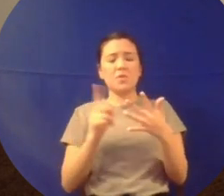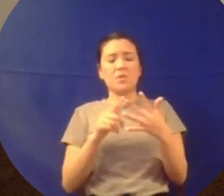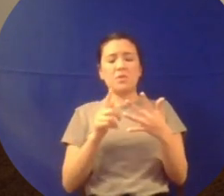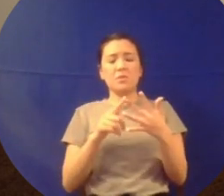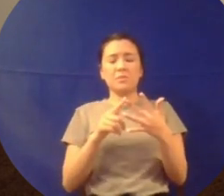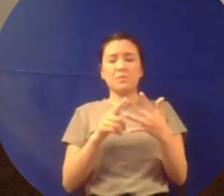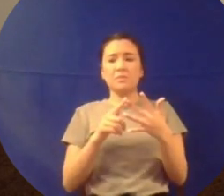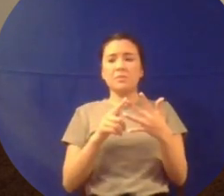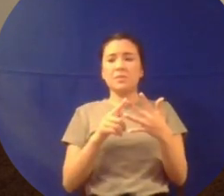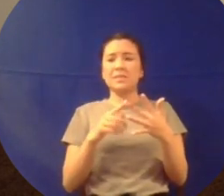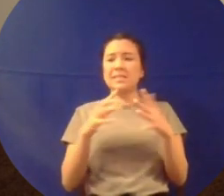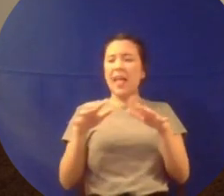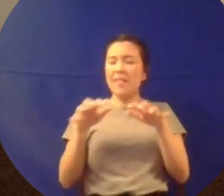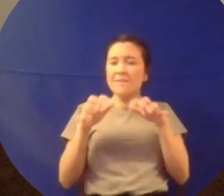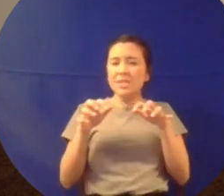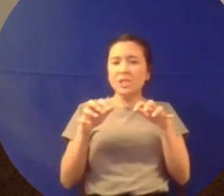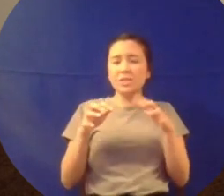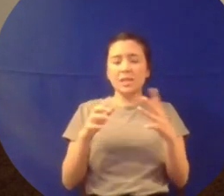self-preoccupation,